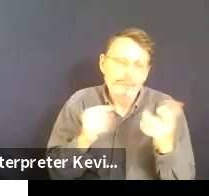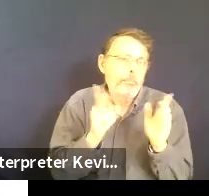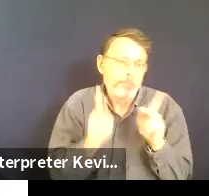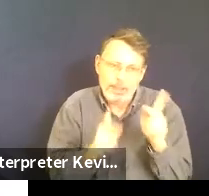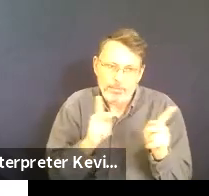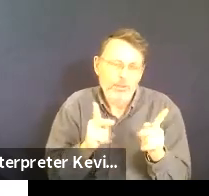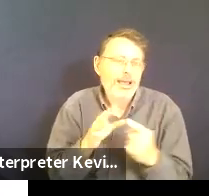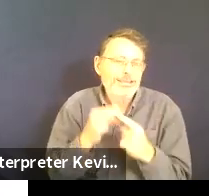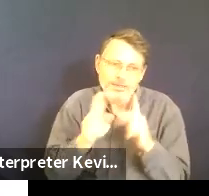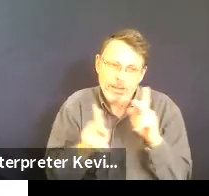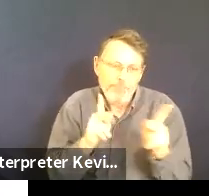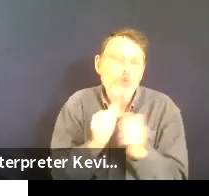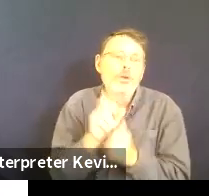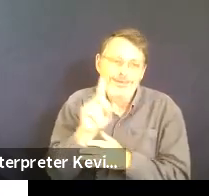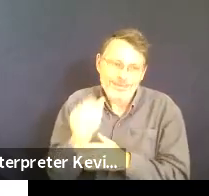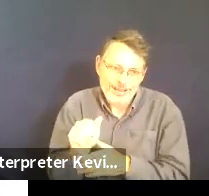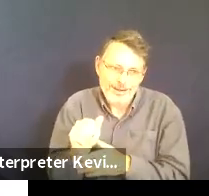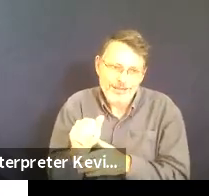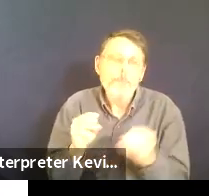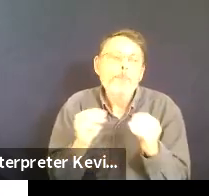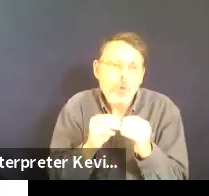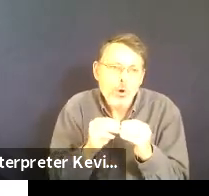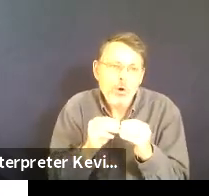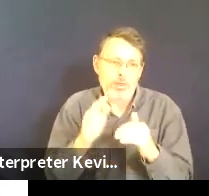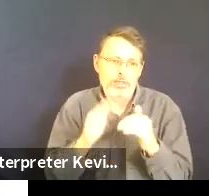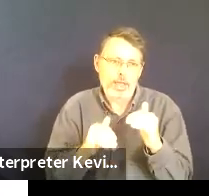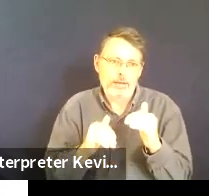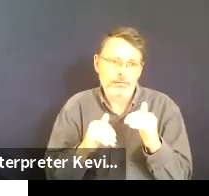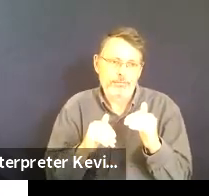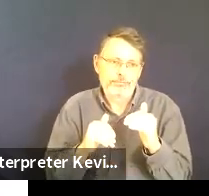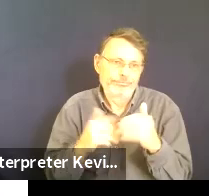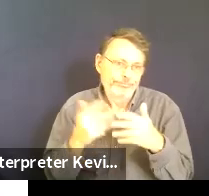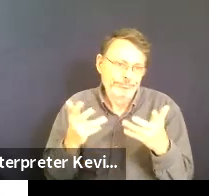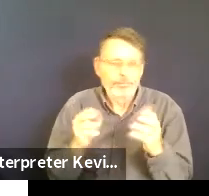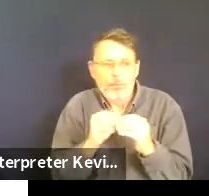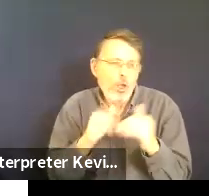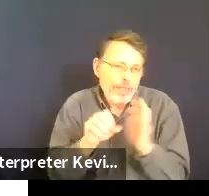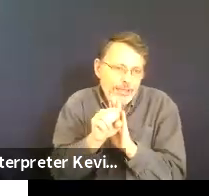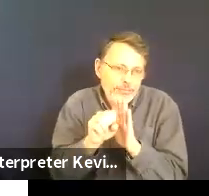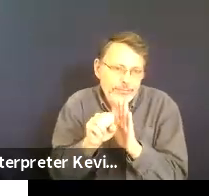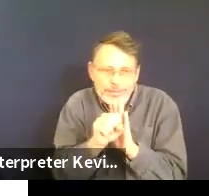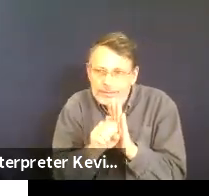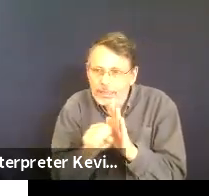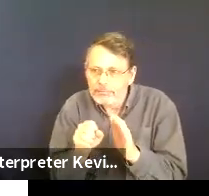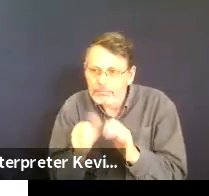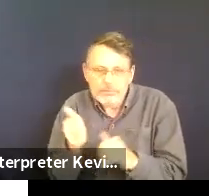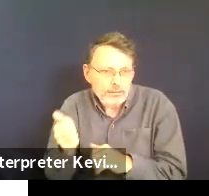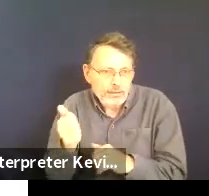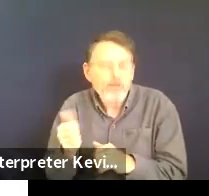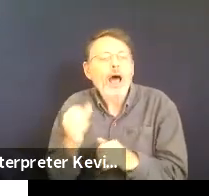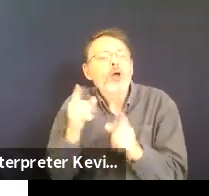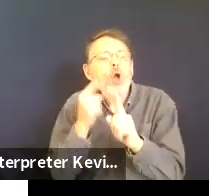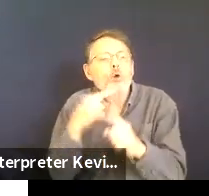individuals, especially individuals with disabilities, more than the states itself. So our goal is always